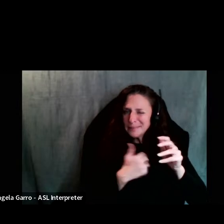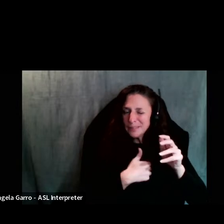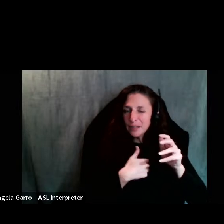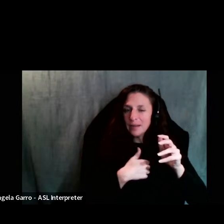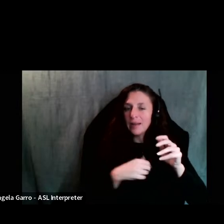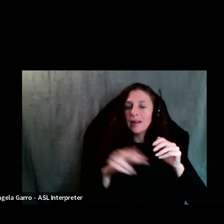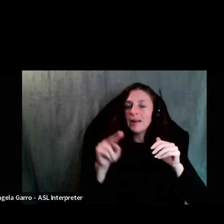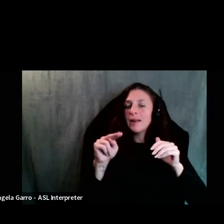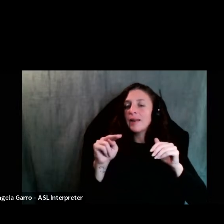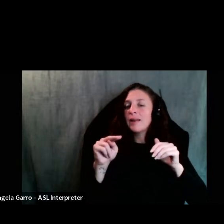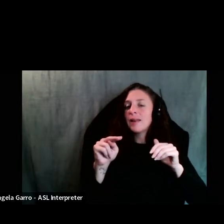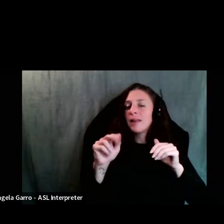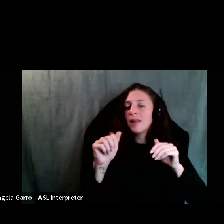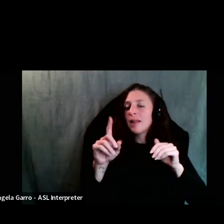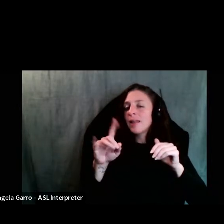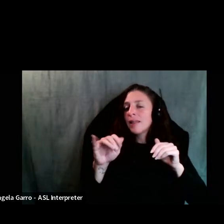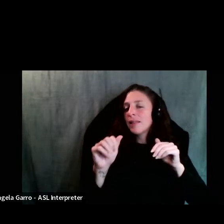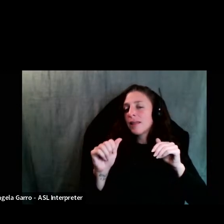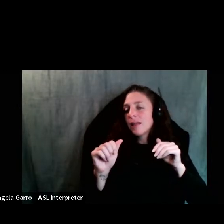Nadia